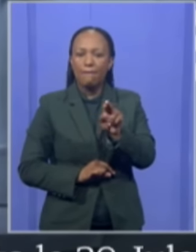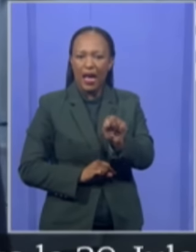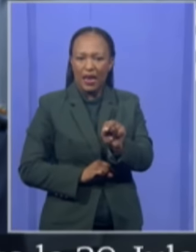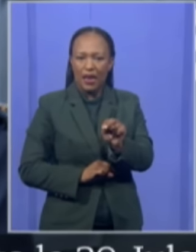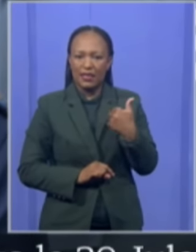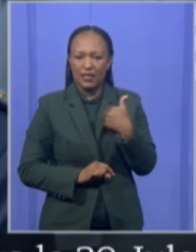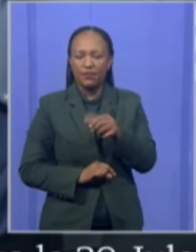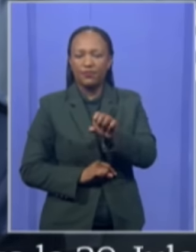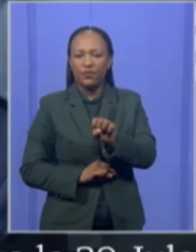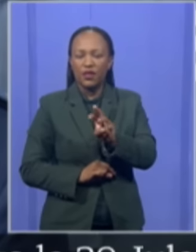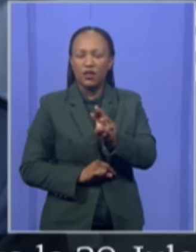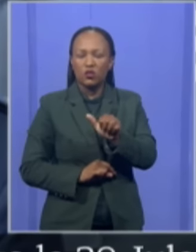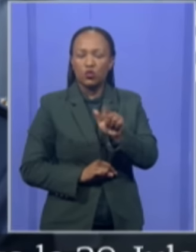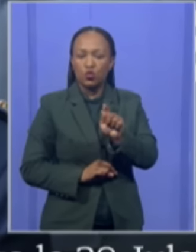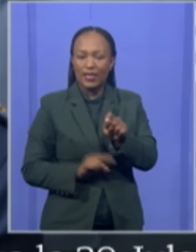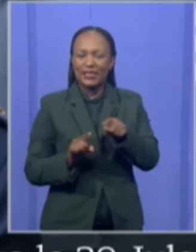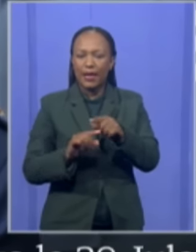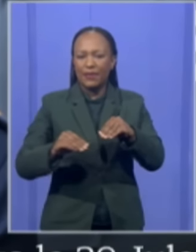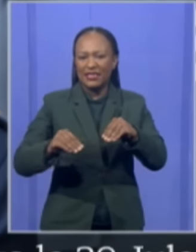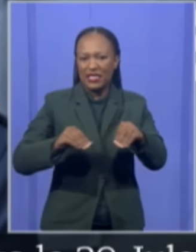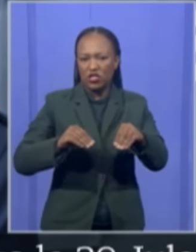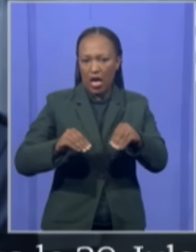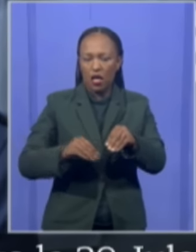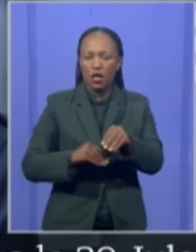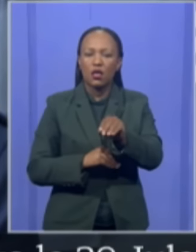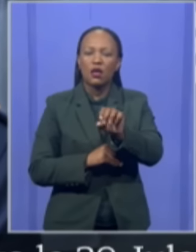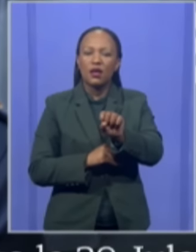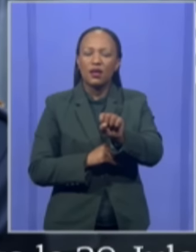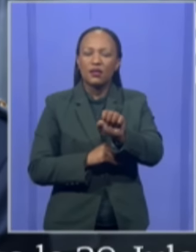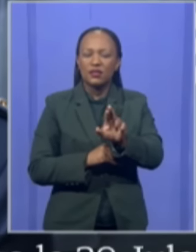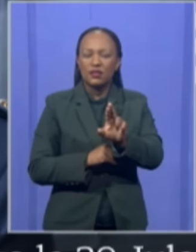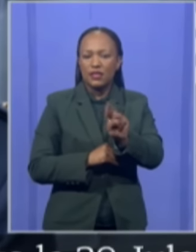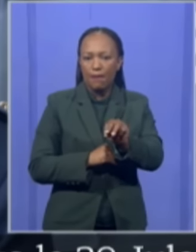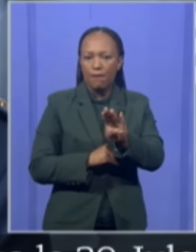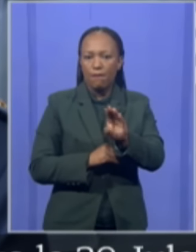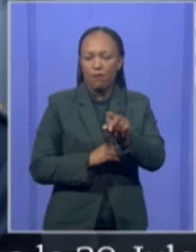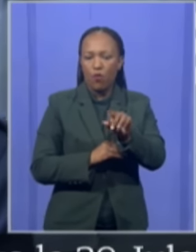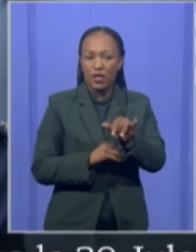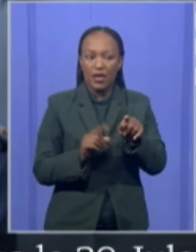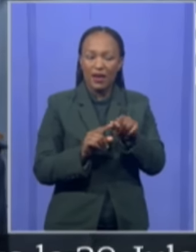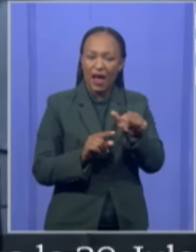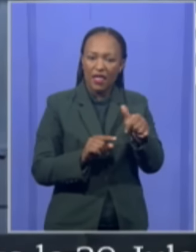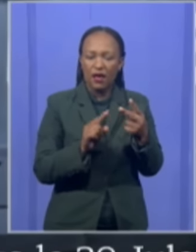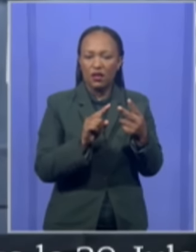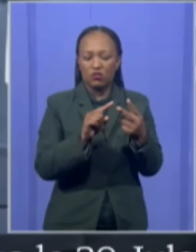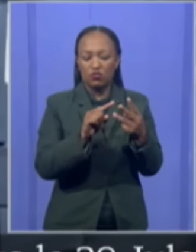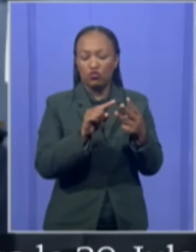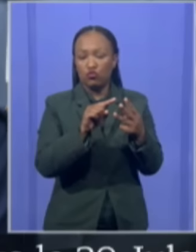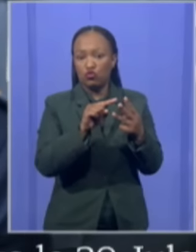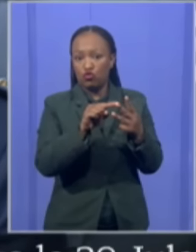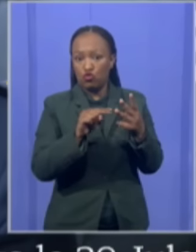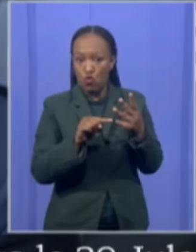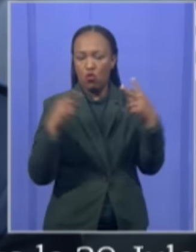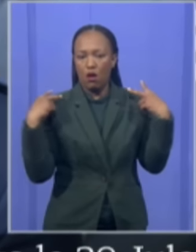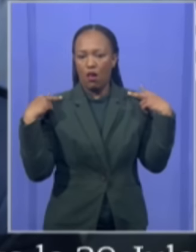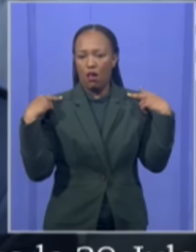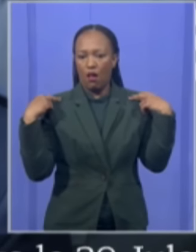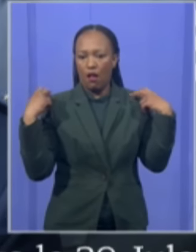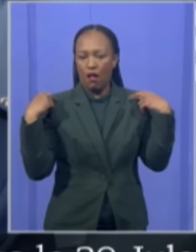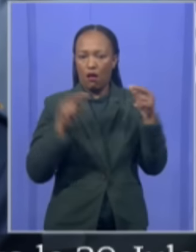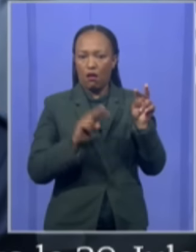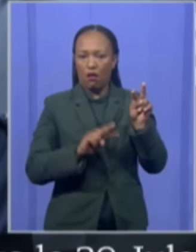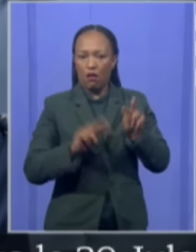killed DJ Somebody and his 2 bodyguards. And we now know that the same suspects that